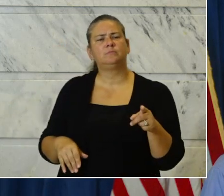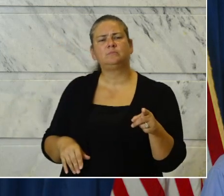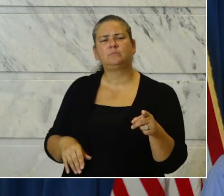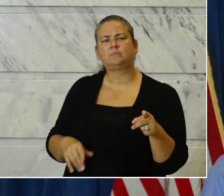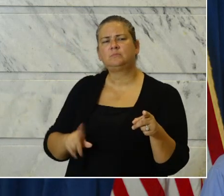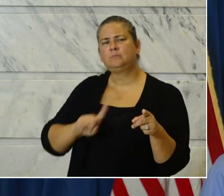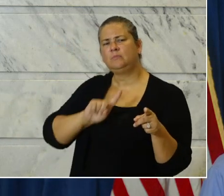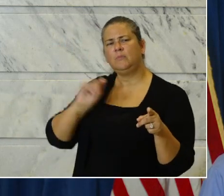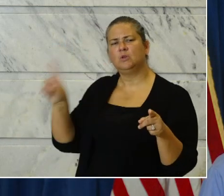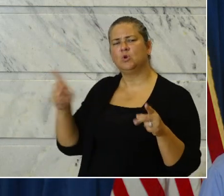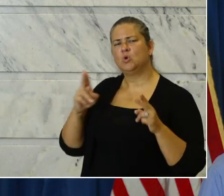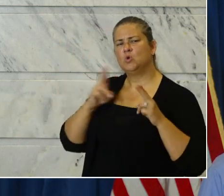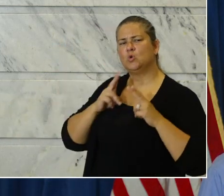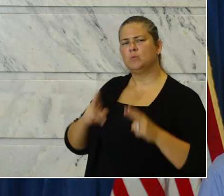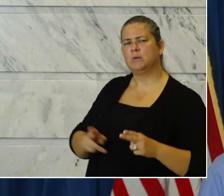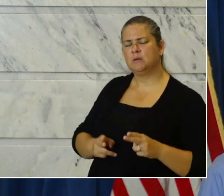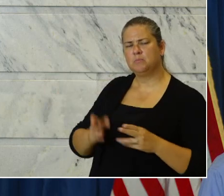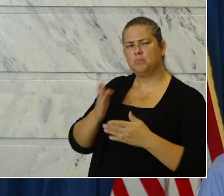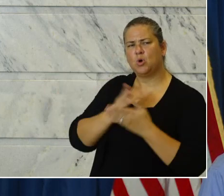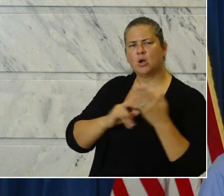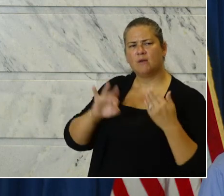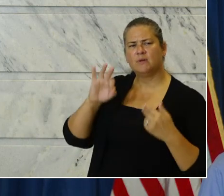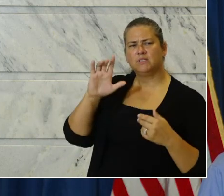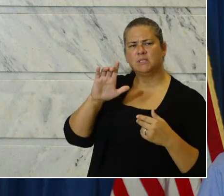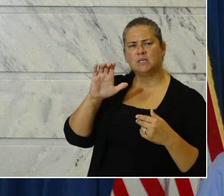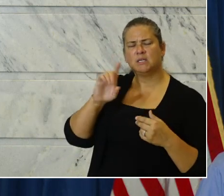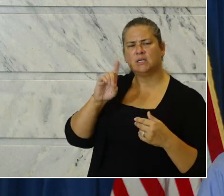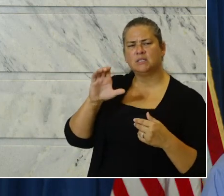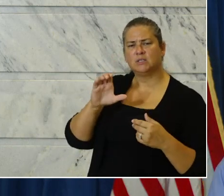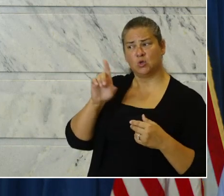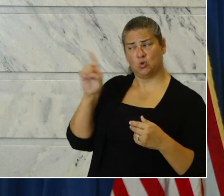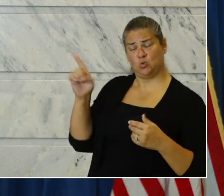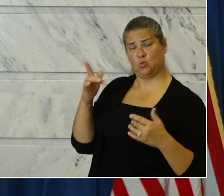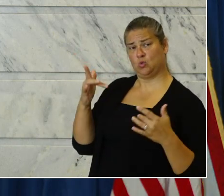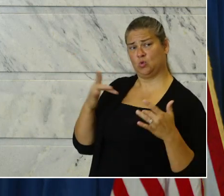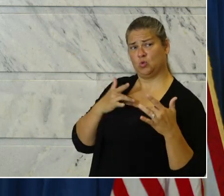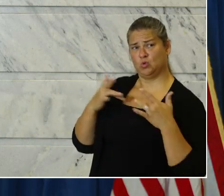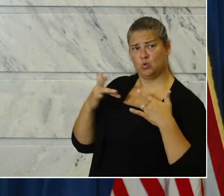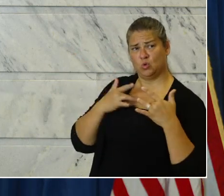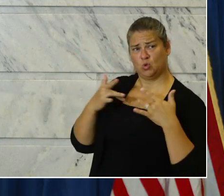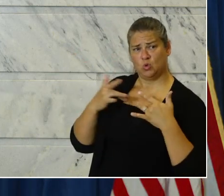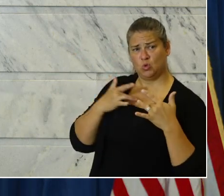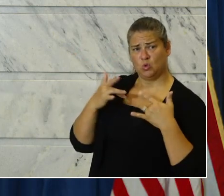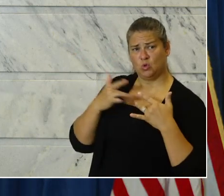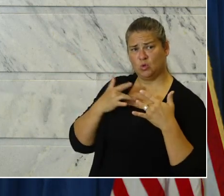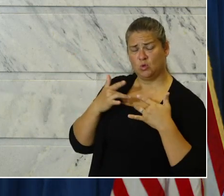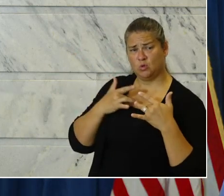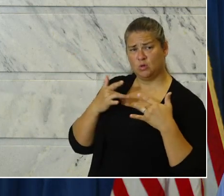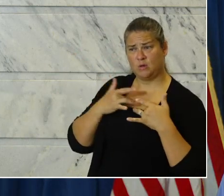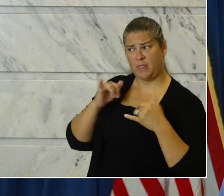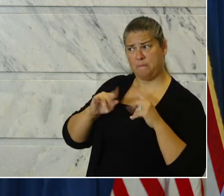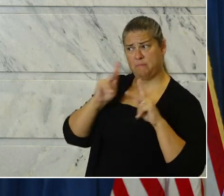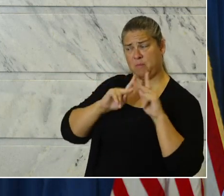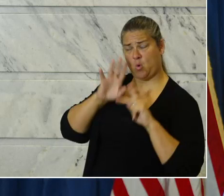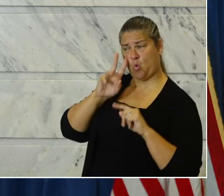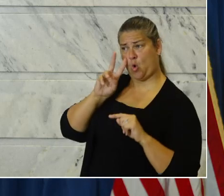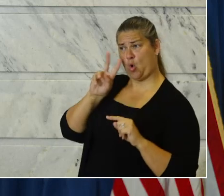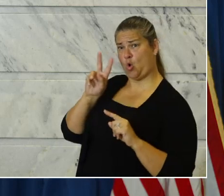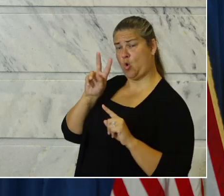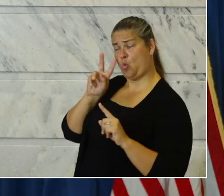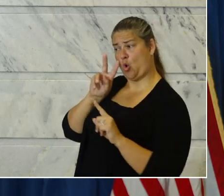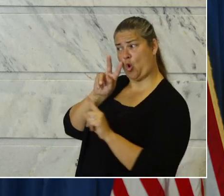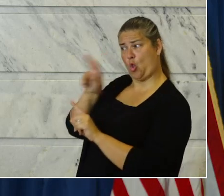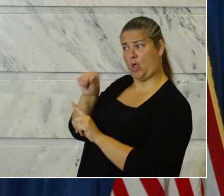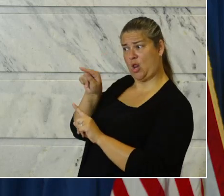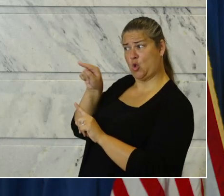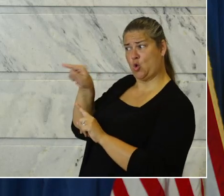CDC situation. So, I mean, are you worried at all that there's some people out there that will look at you for advice, and next thing you know, they're looking